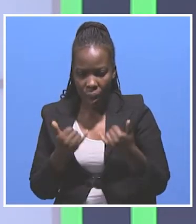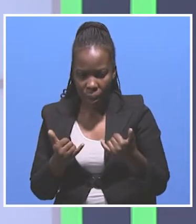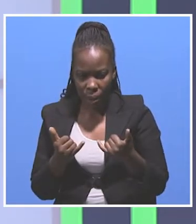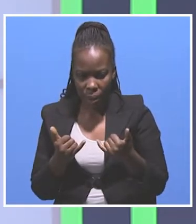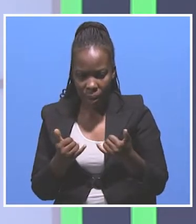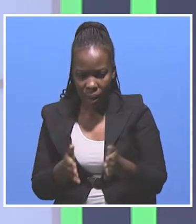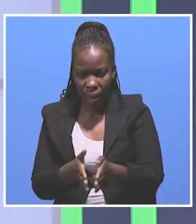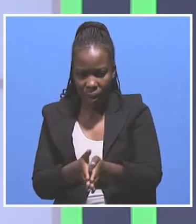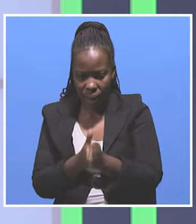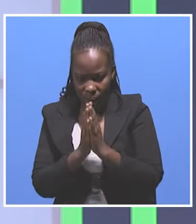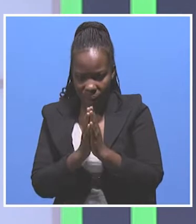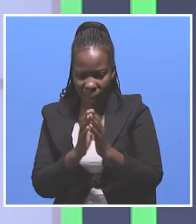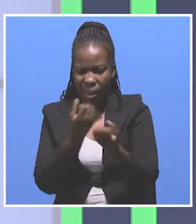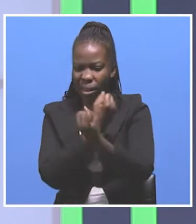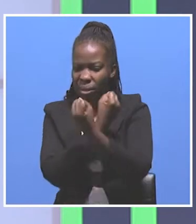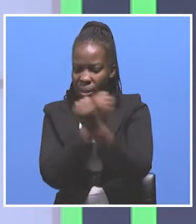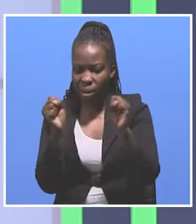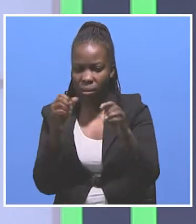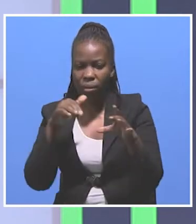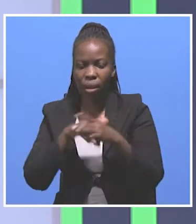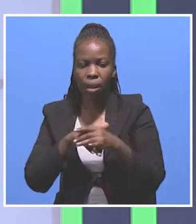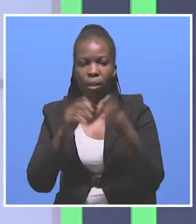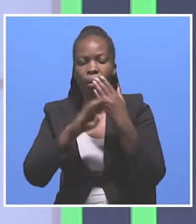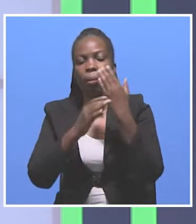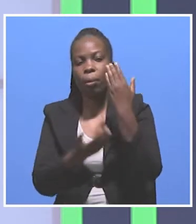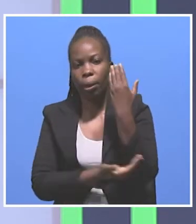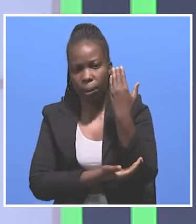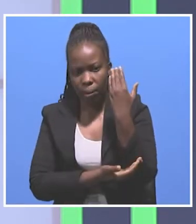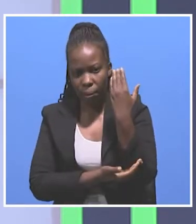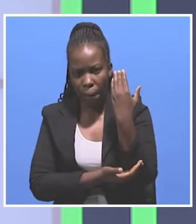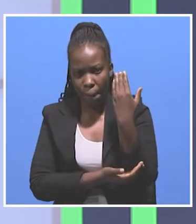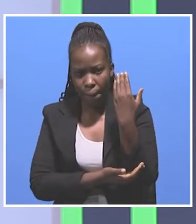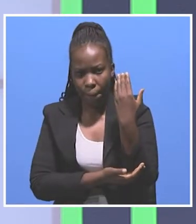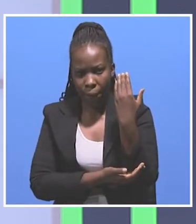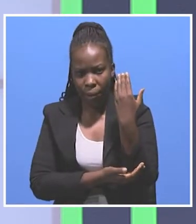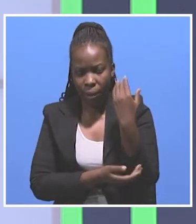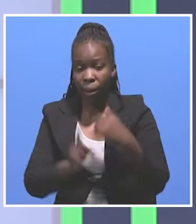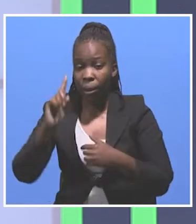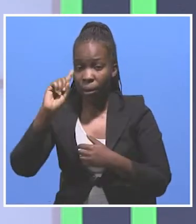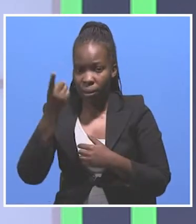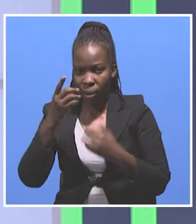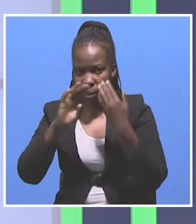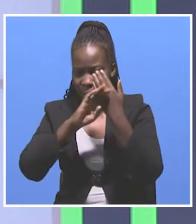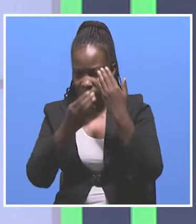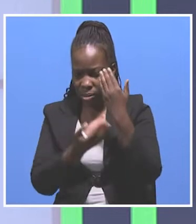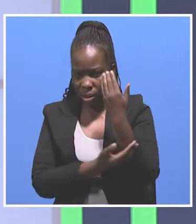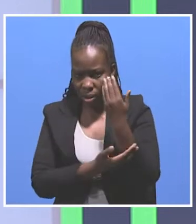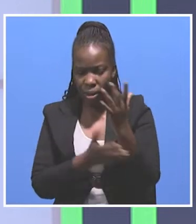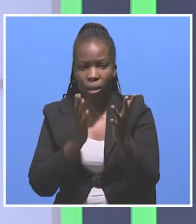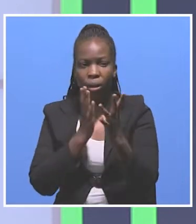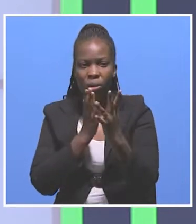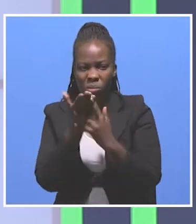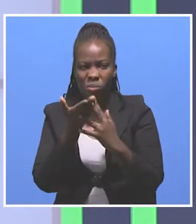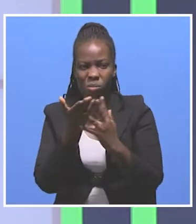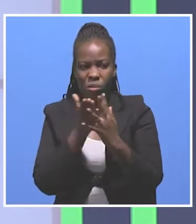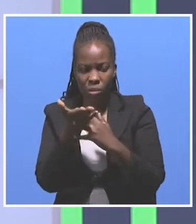my condition? Because even my first pregnancy was just like that. Okay. And my first pregnancy was through inducement.